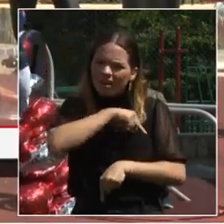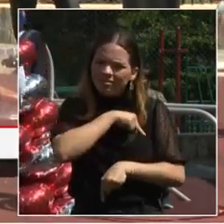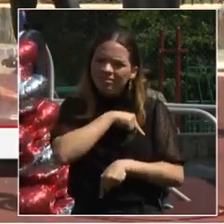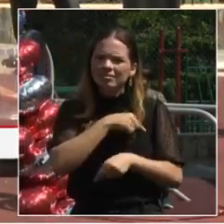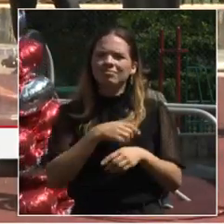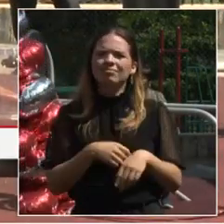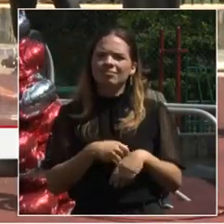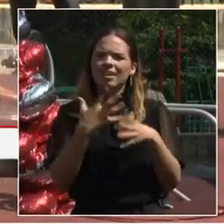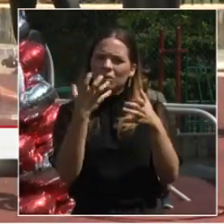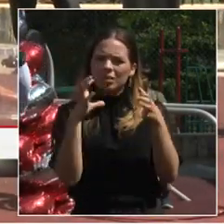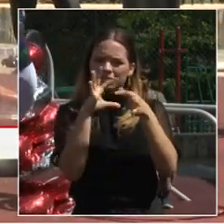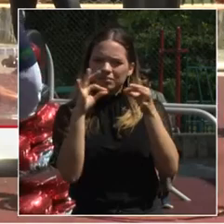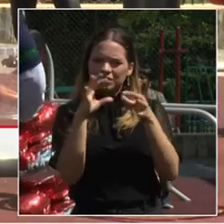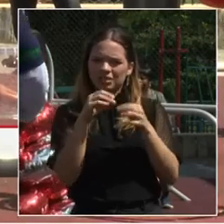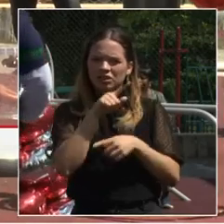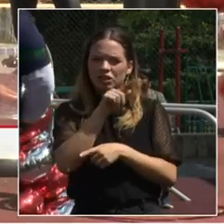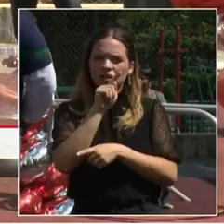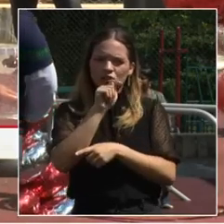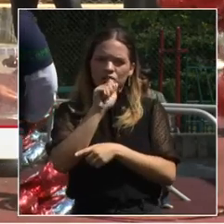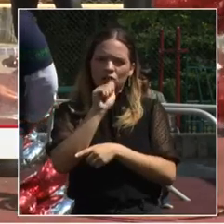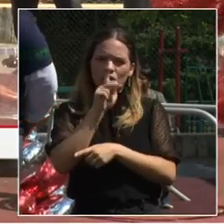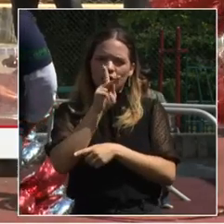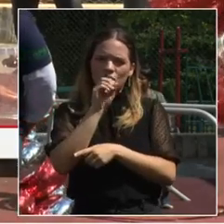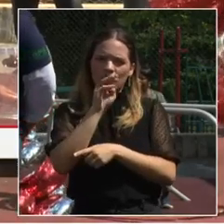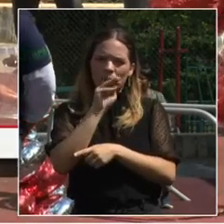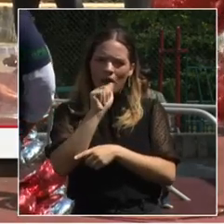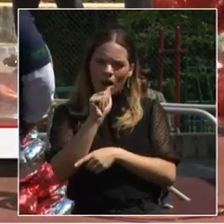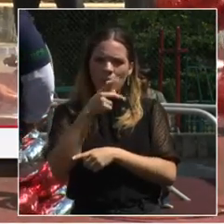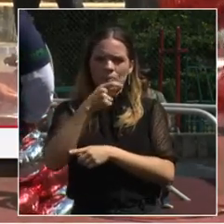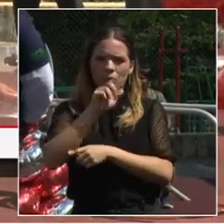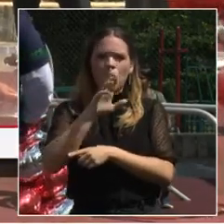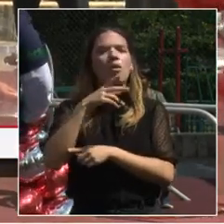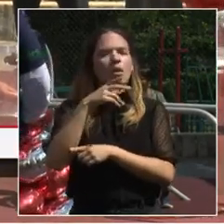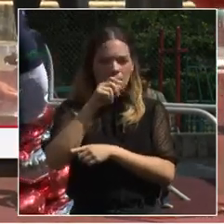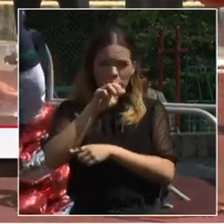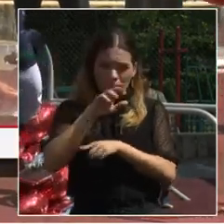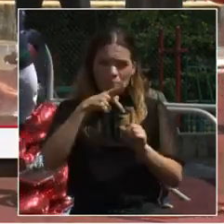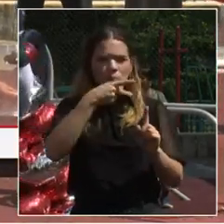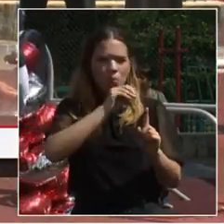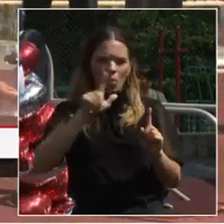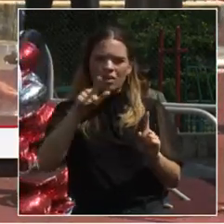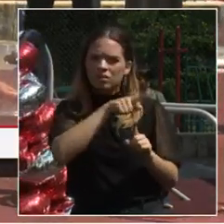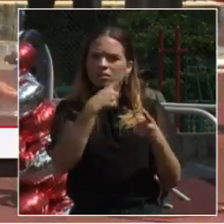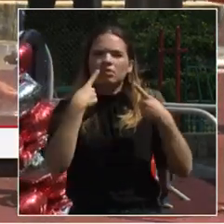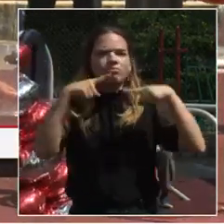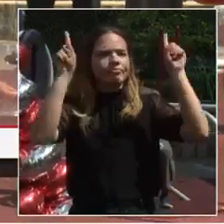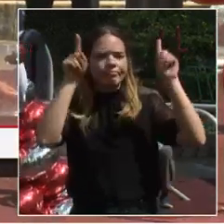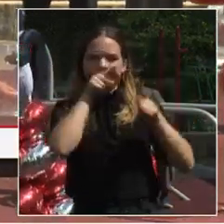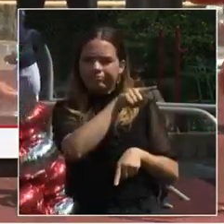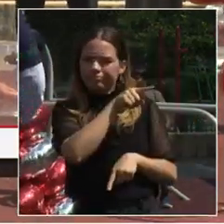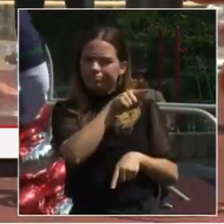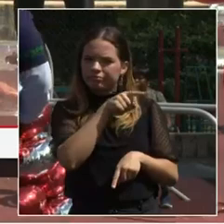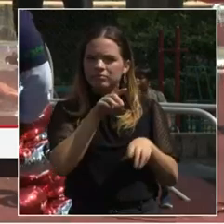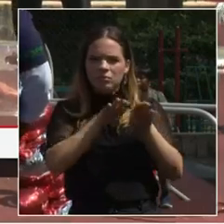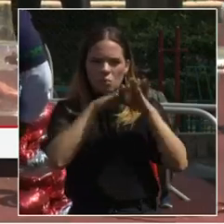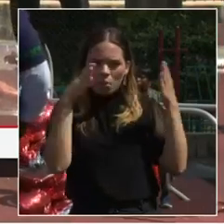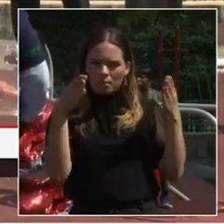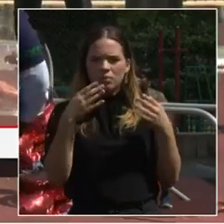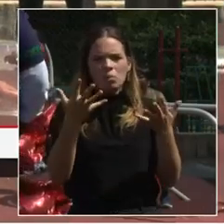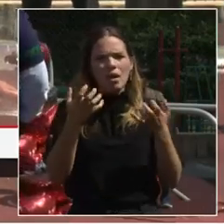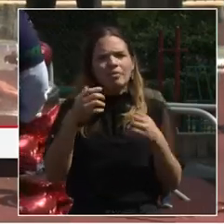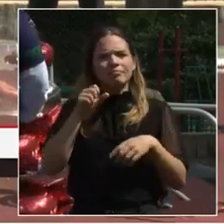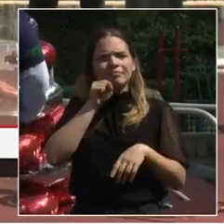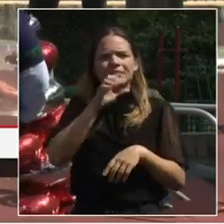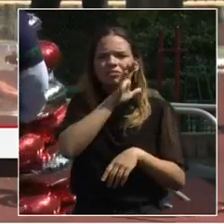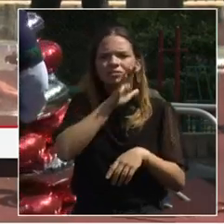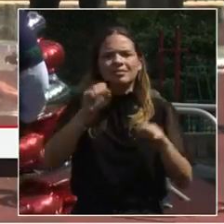open, but we finally did. And our seniors say we want our water aerobics. We want to make sure we can do our water aerobics in the morning. And we want it open as many